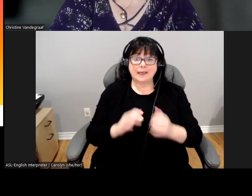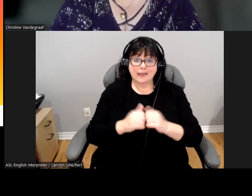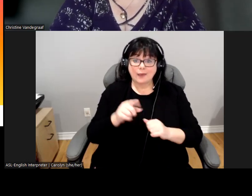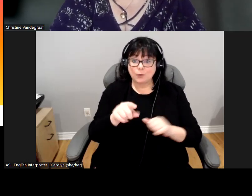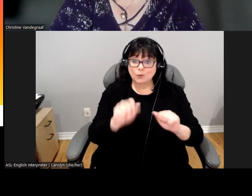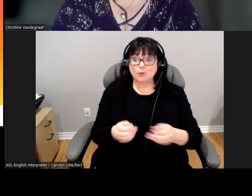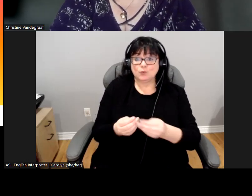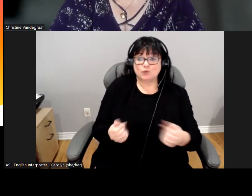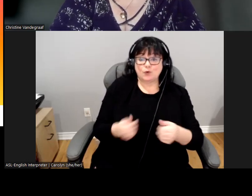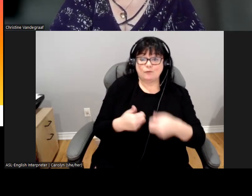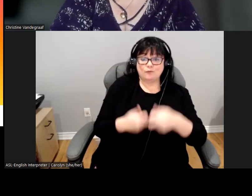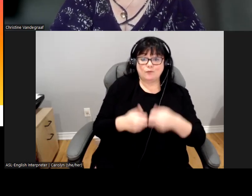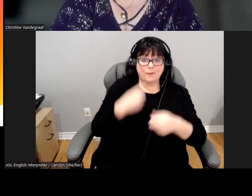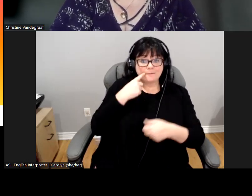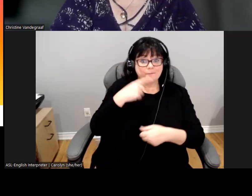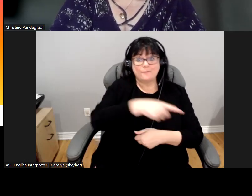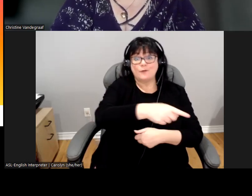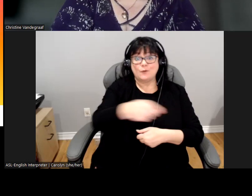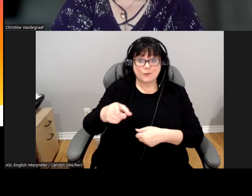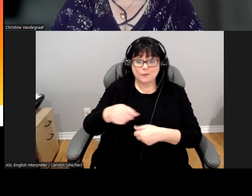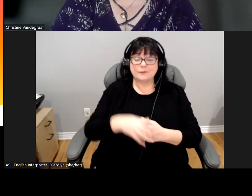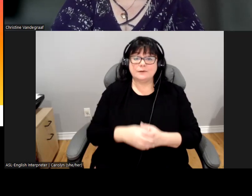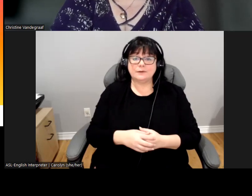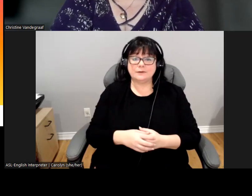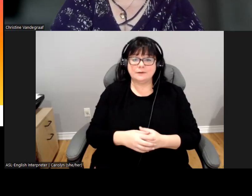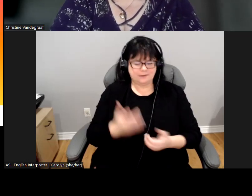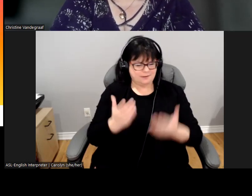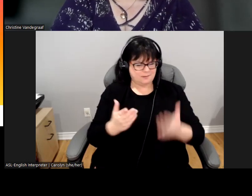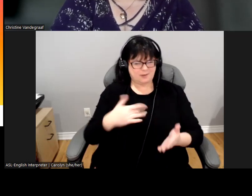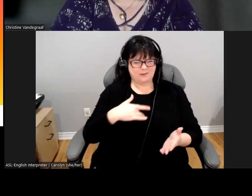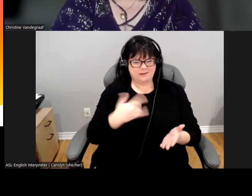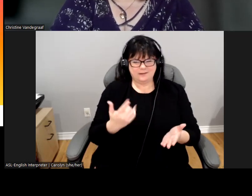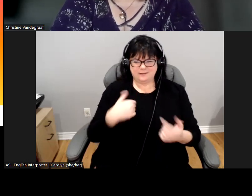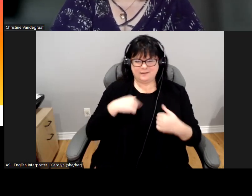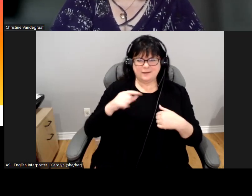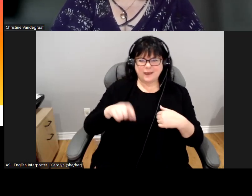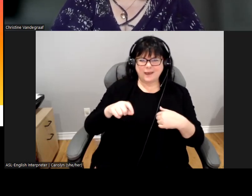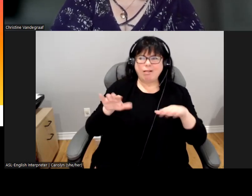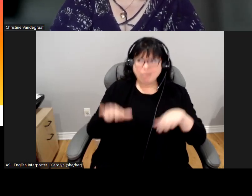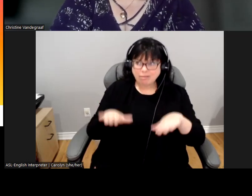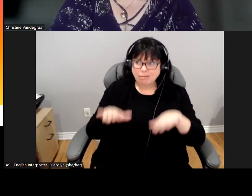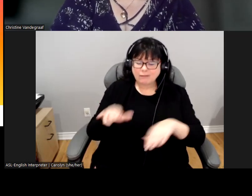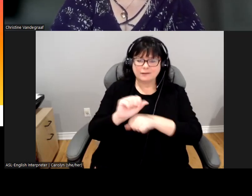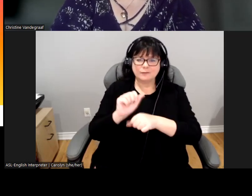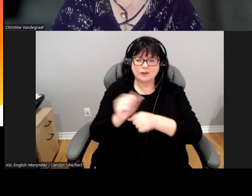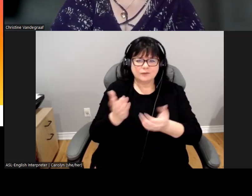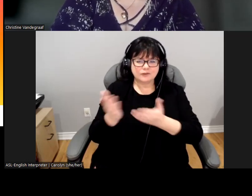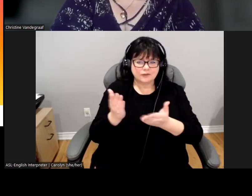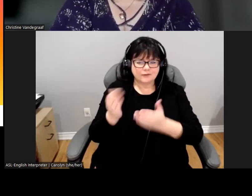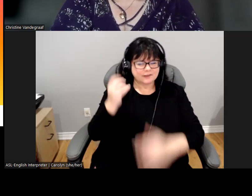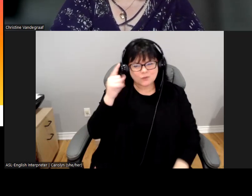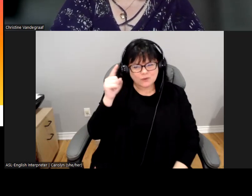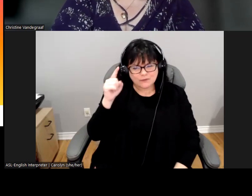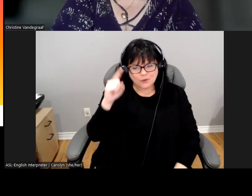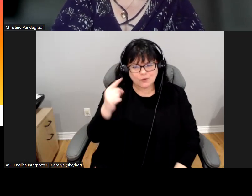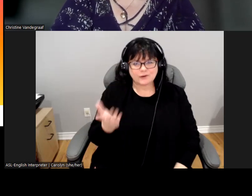And it might sound selfish, like, why do I have to, bow down to what employment service wants? And, that kind of thing. Why do I have to